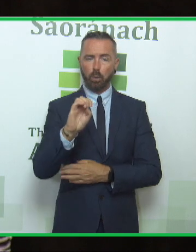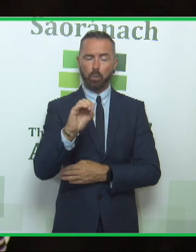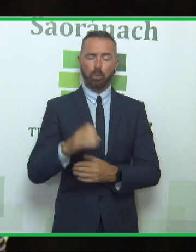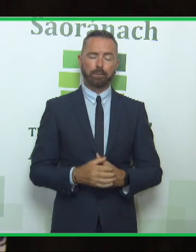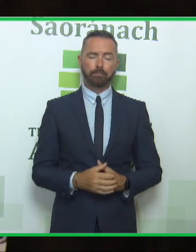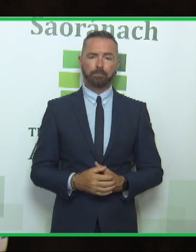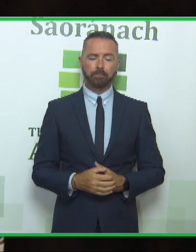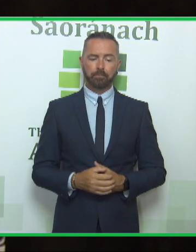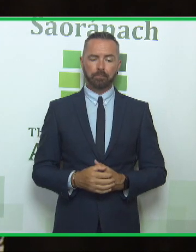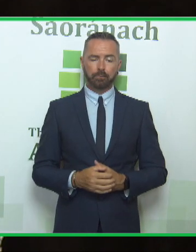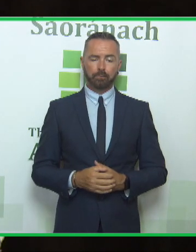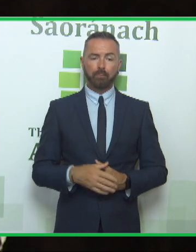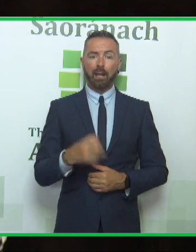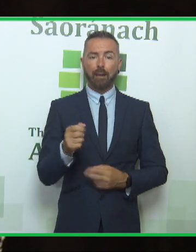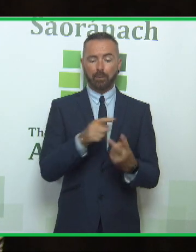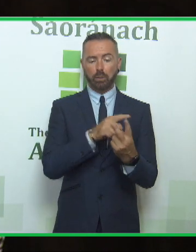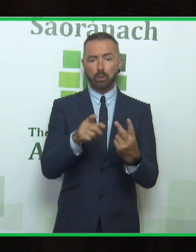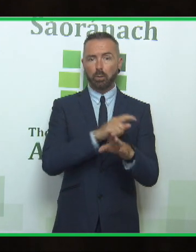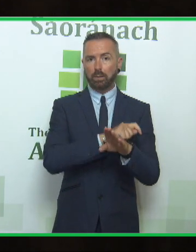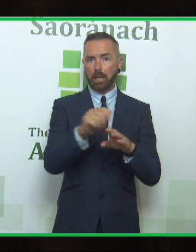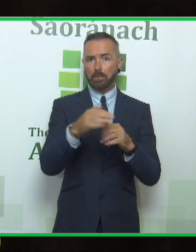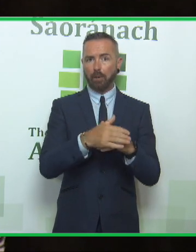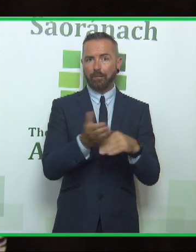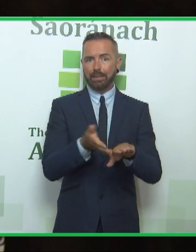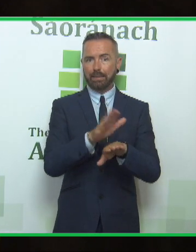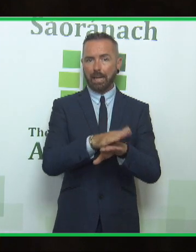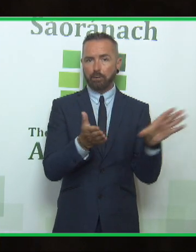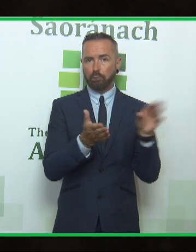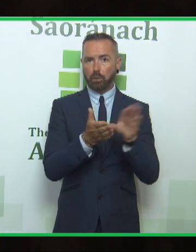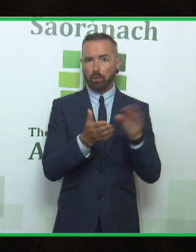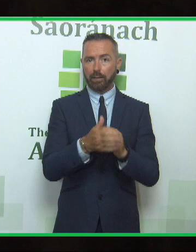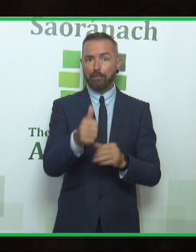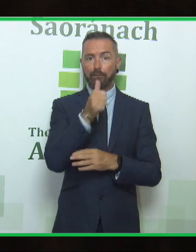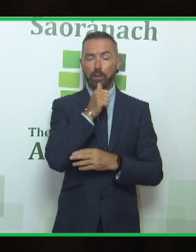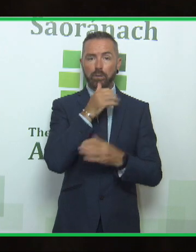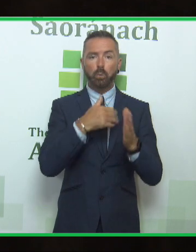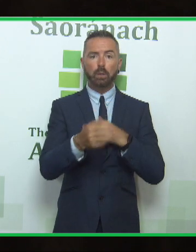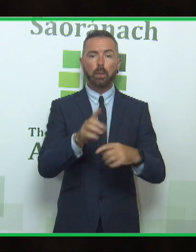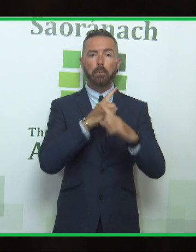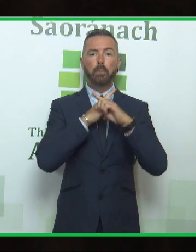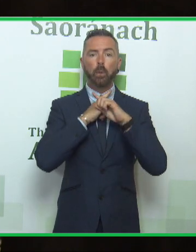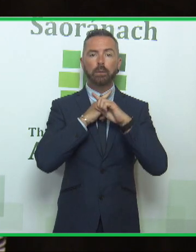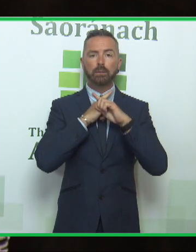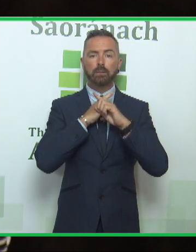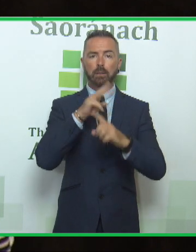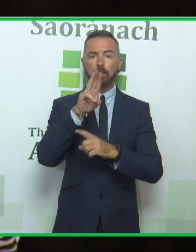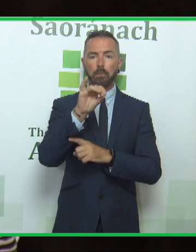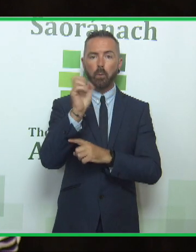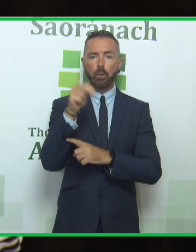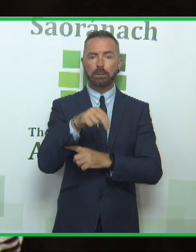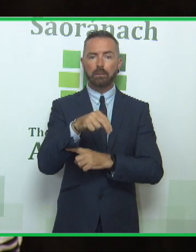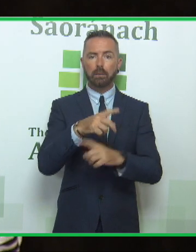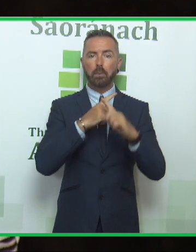the NDRDI, we collect two types of deaths. The first type of deaths are what we call poisoning deaths, sometimes known